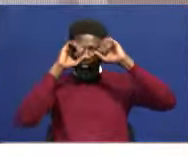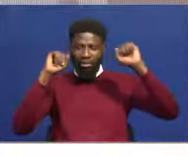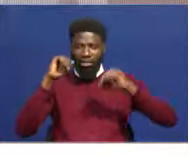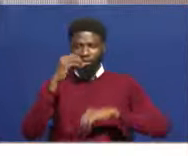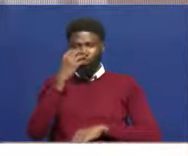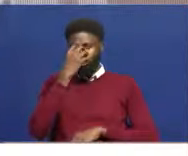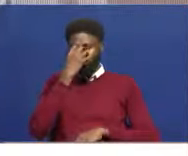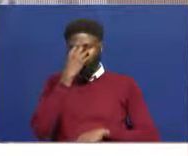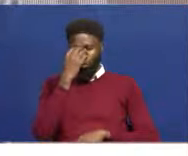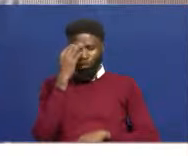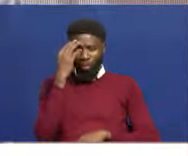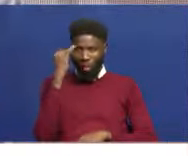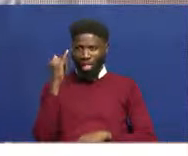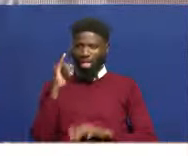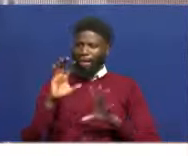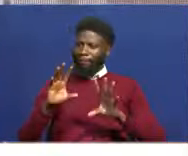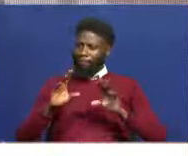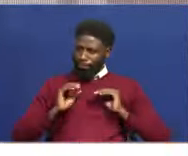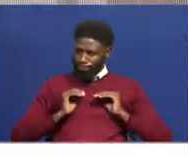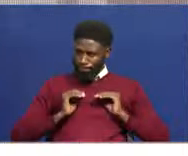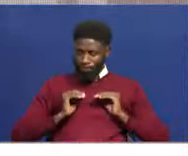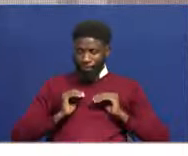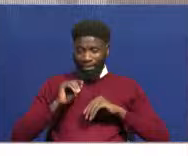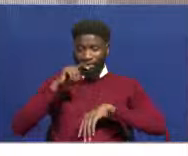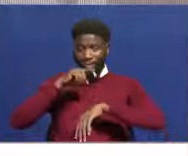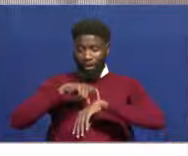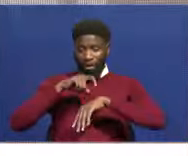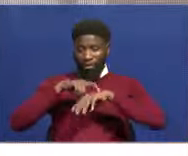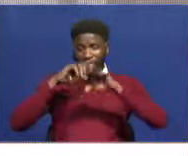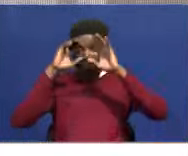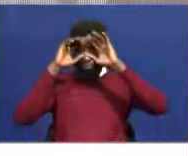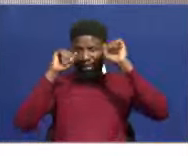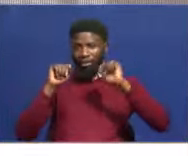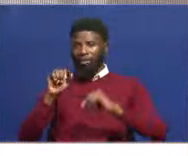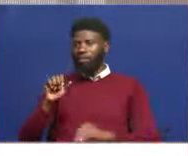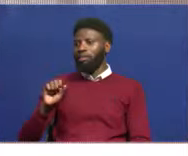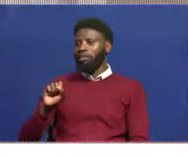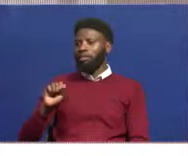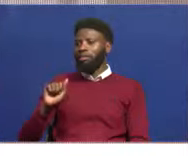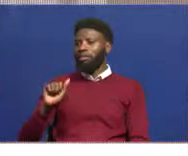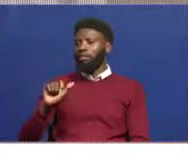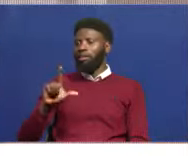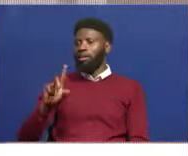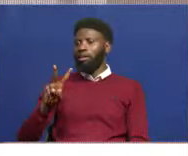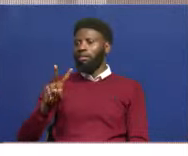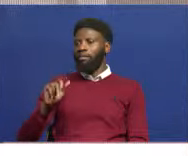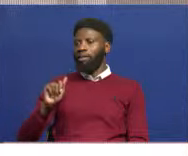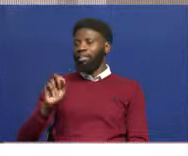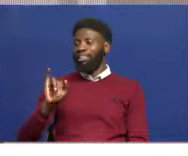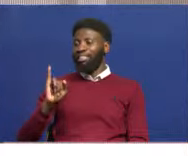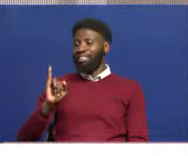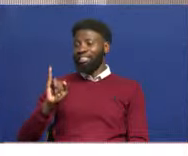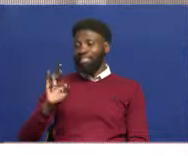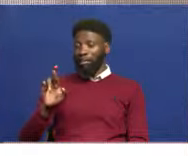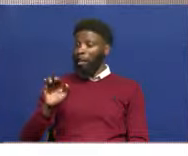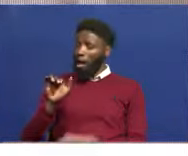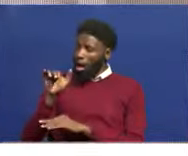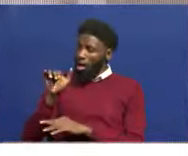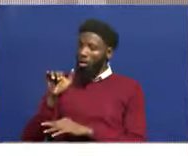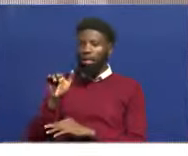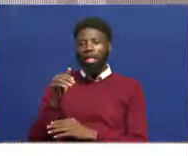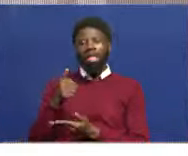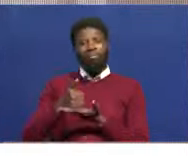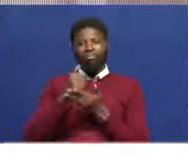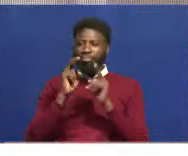for accepting the request of President Salva Kiir Mayardit to mediate between the government of